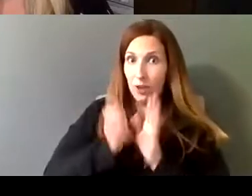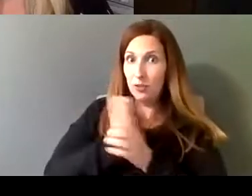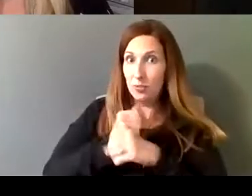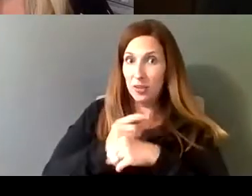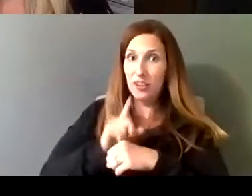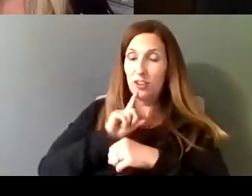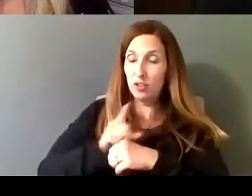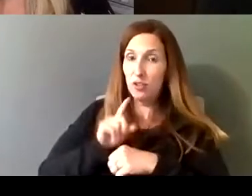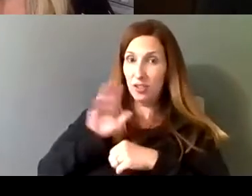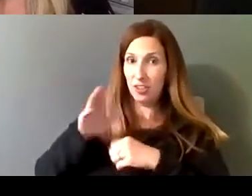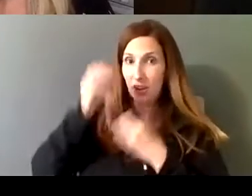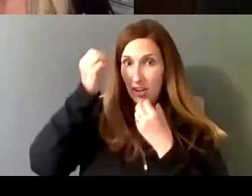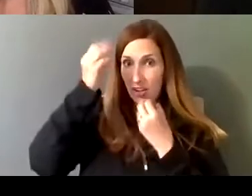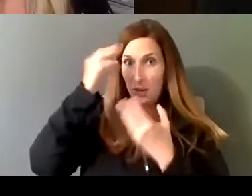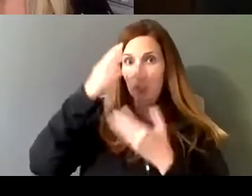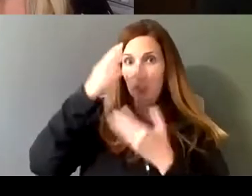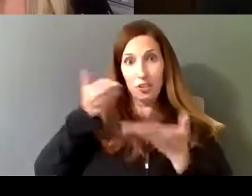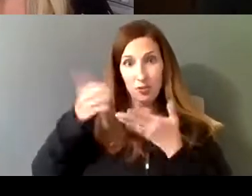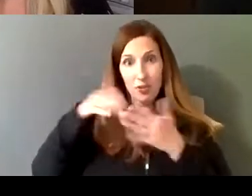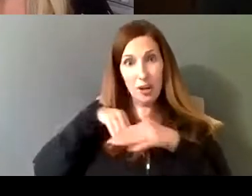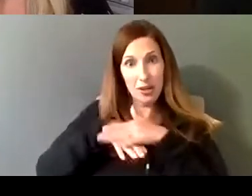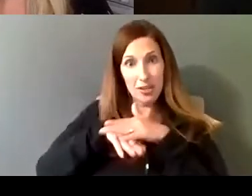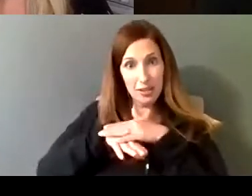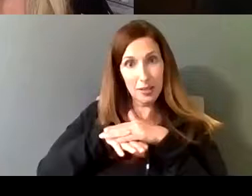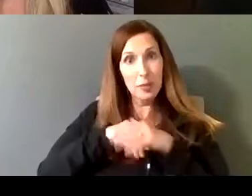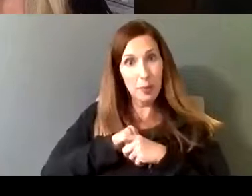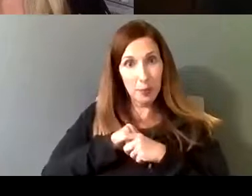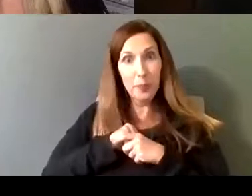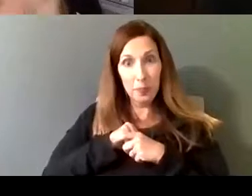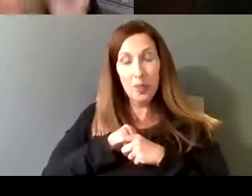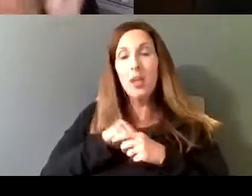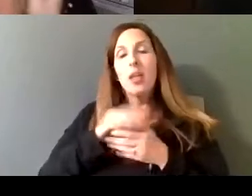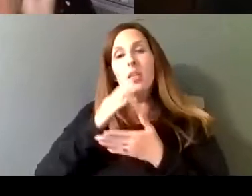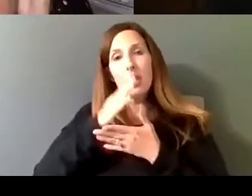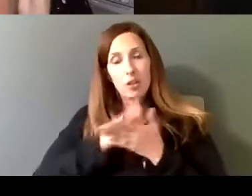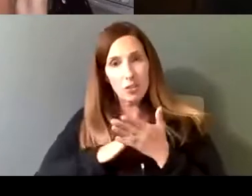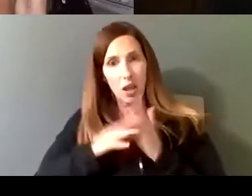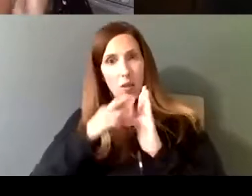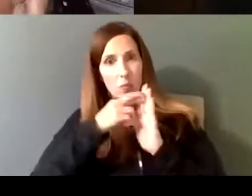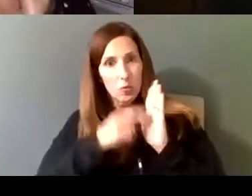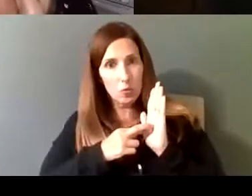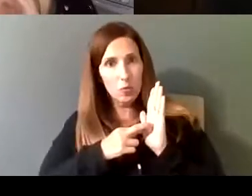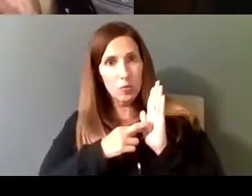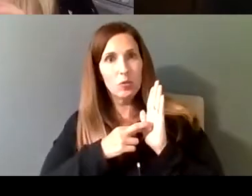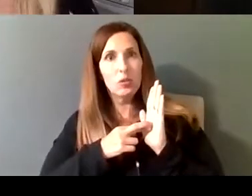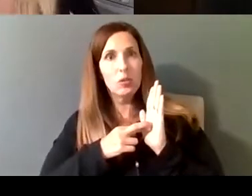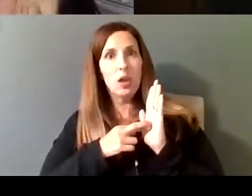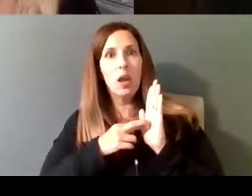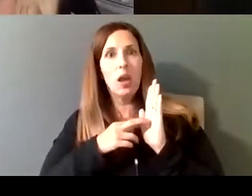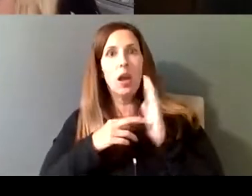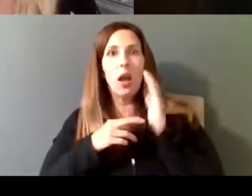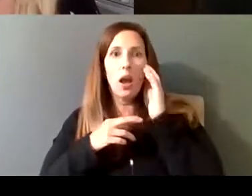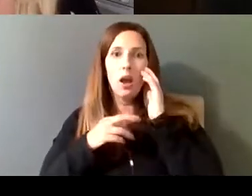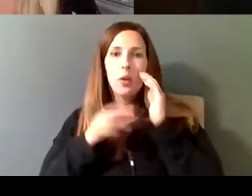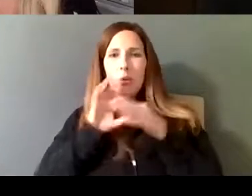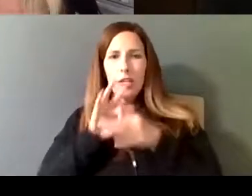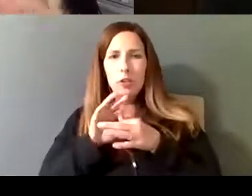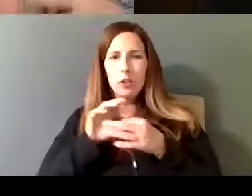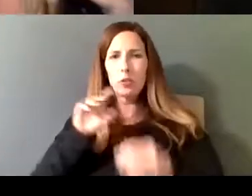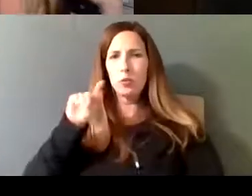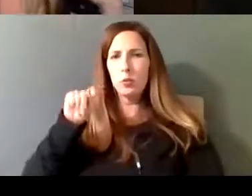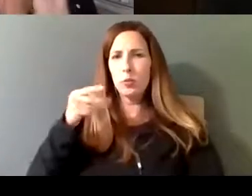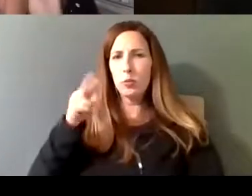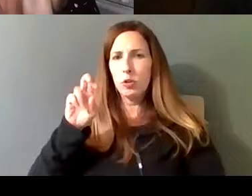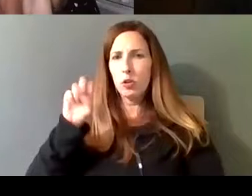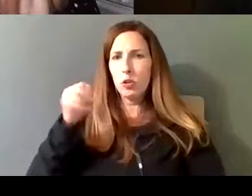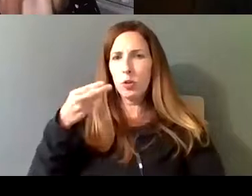is accessible. There are some guidelines for the government on the threshold of the populations. So like